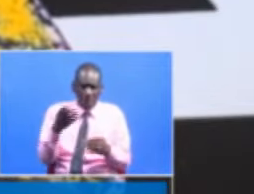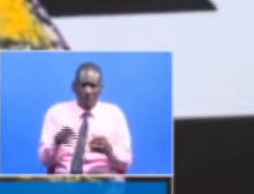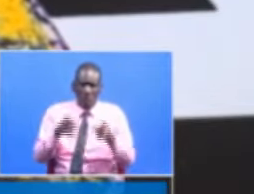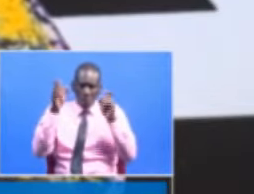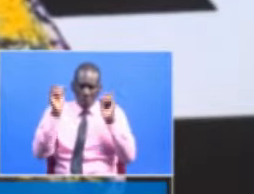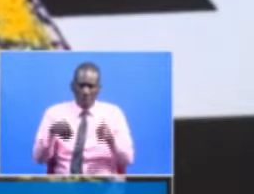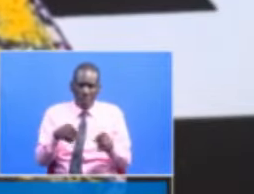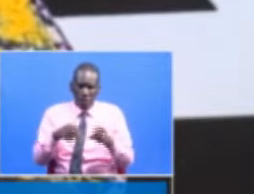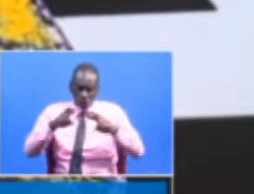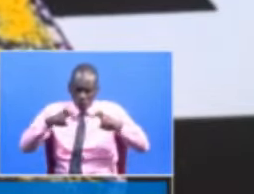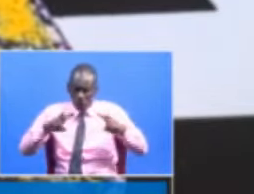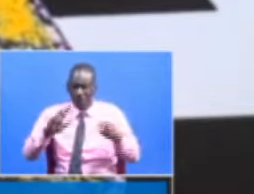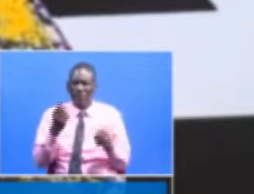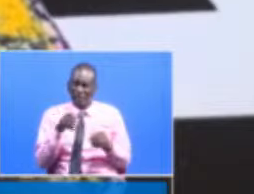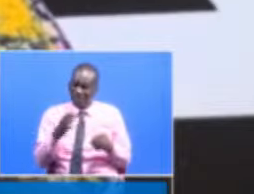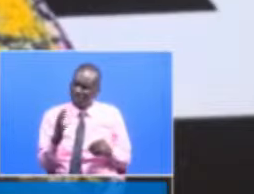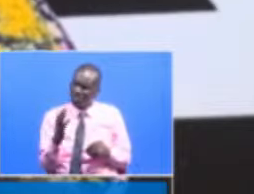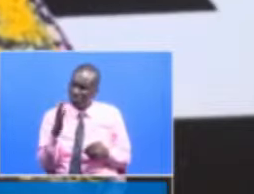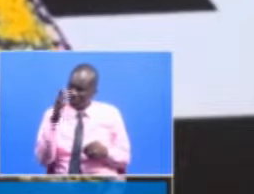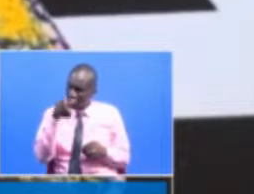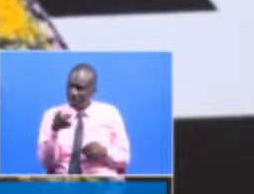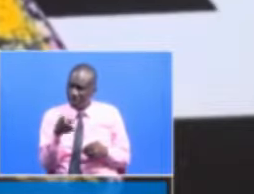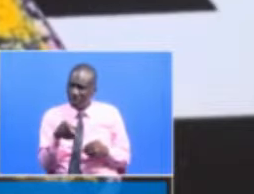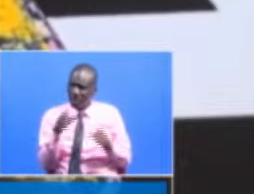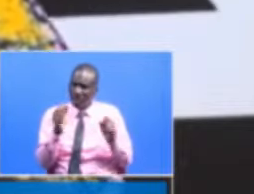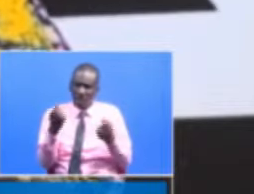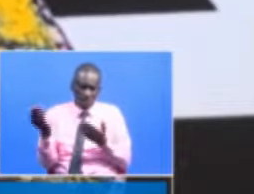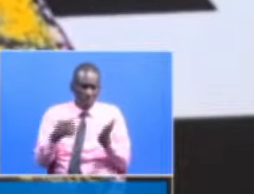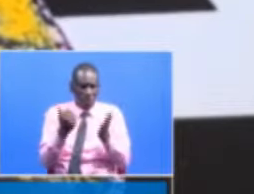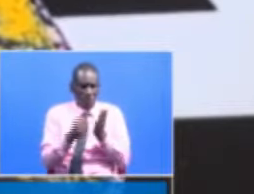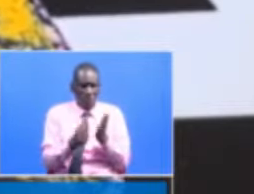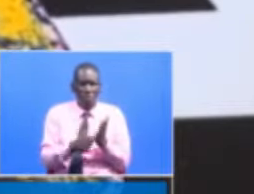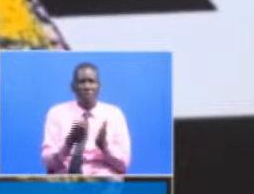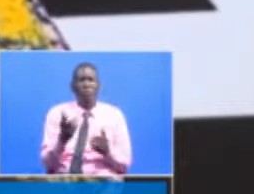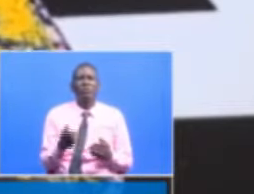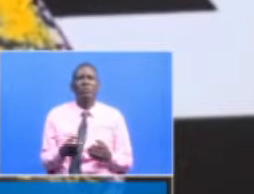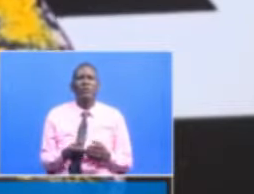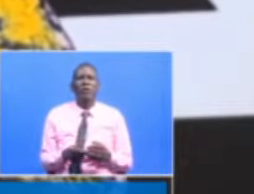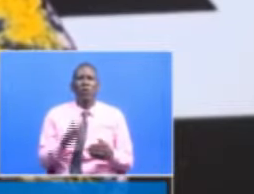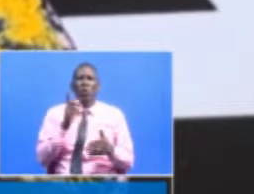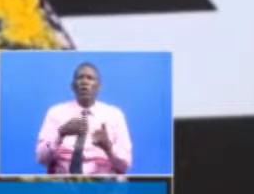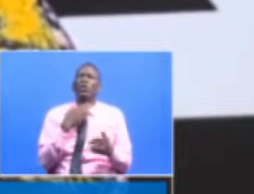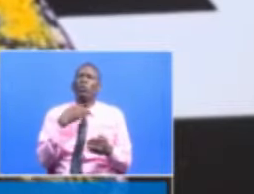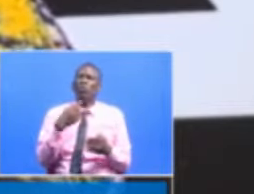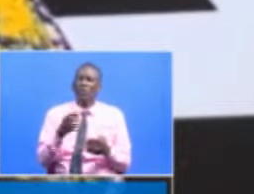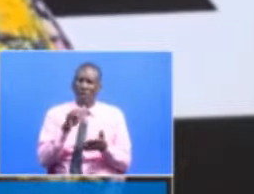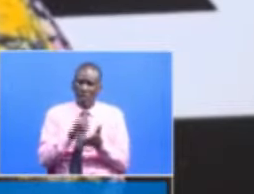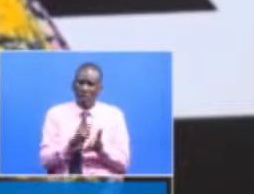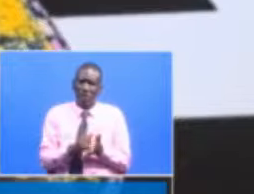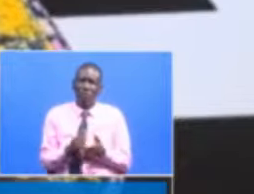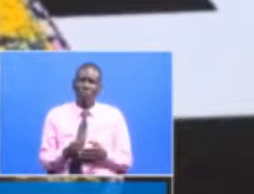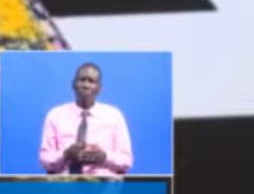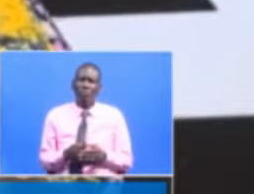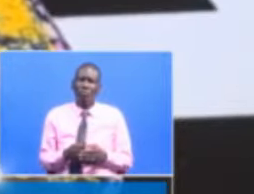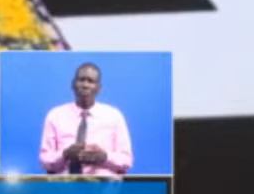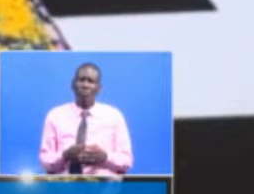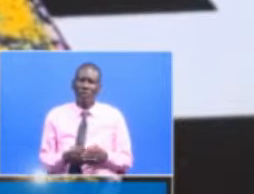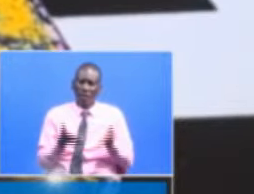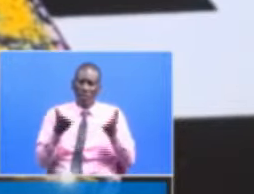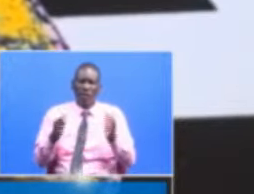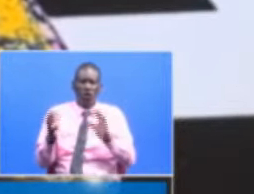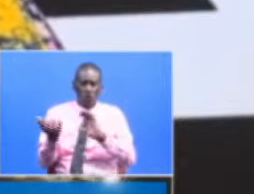tufanyie research. Hii miti inaleta italeta madhara gani baadaye? Kwa hivyo yale mimi nataka tu kusema ni kwamba mambo ya